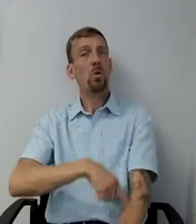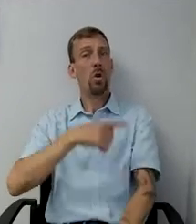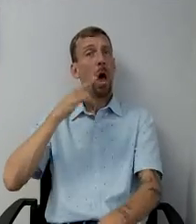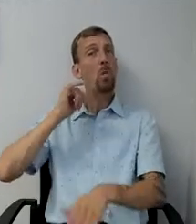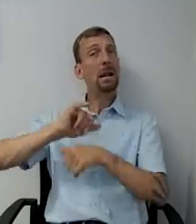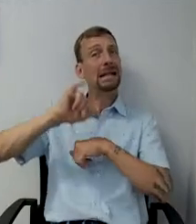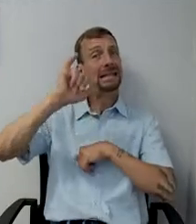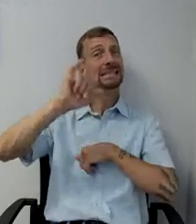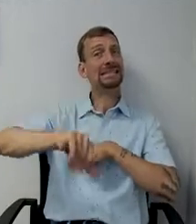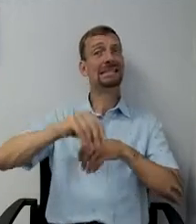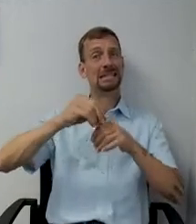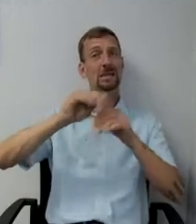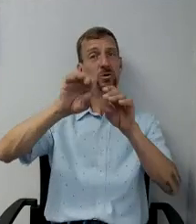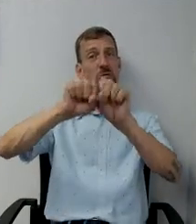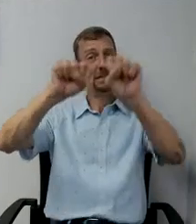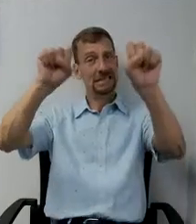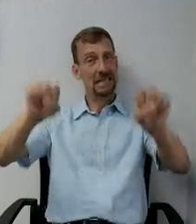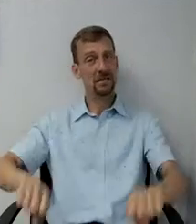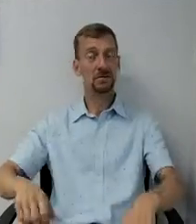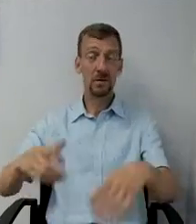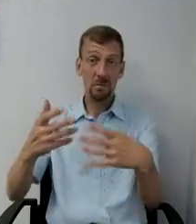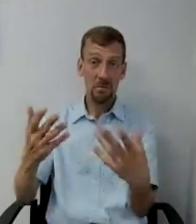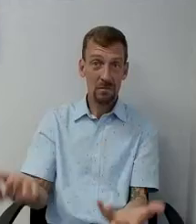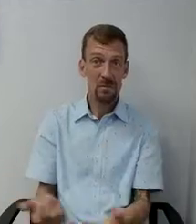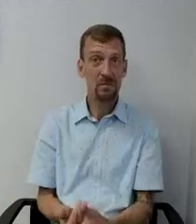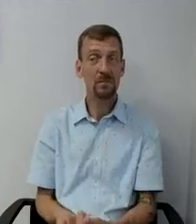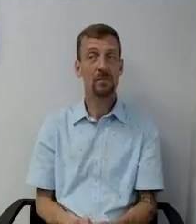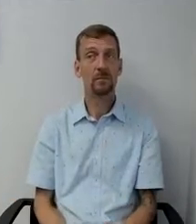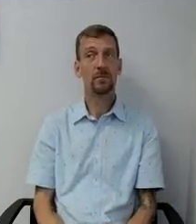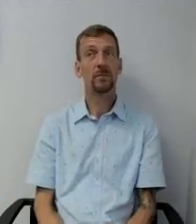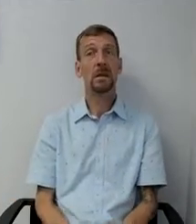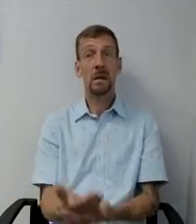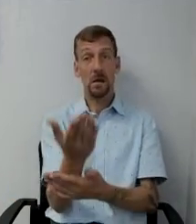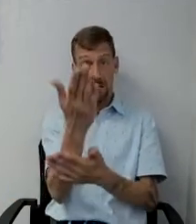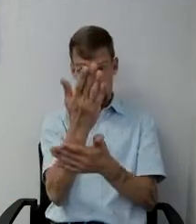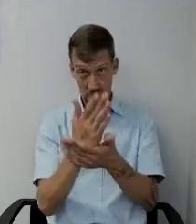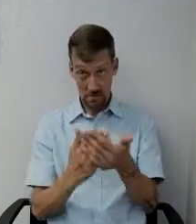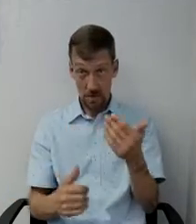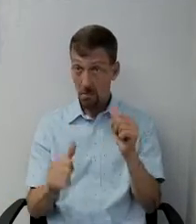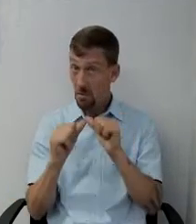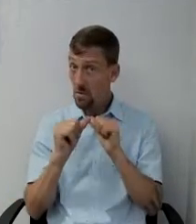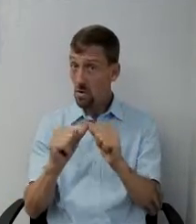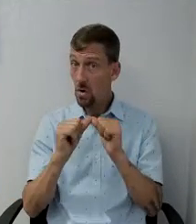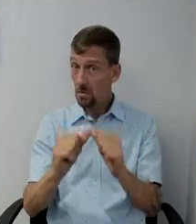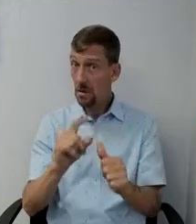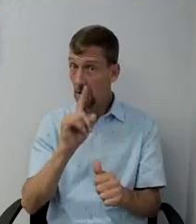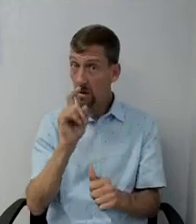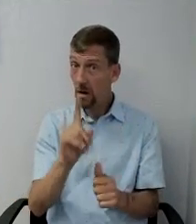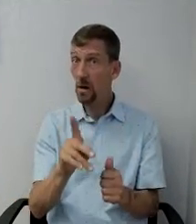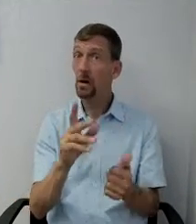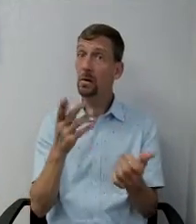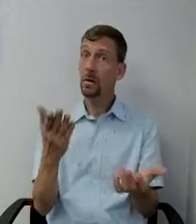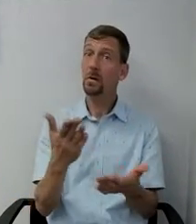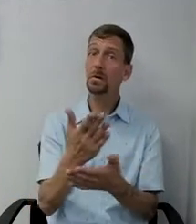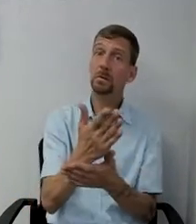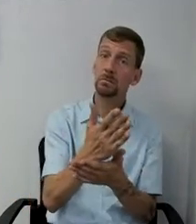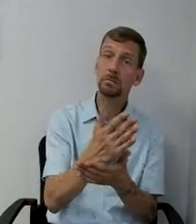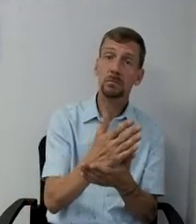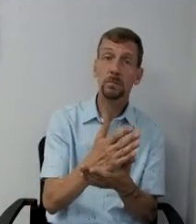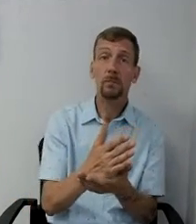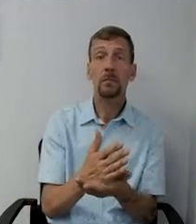stay in your system? Right. Are some antibodies permanent, or do